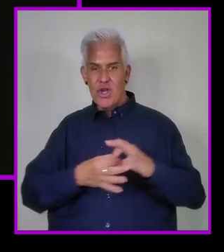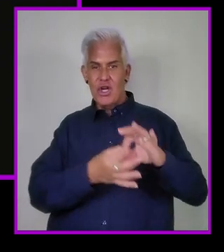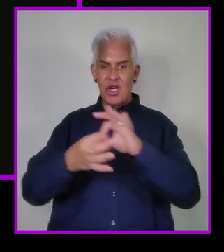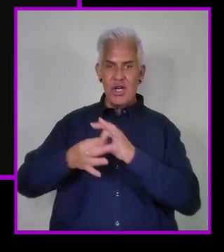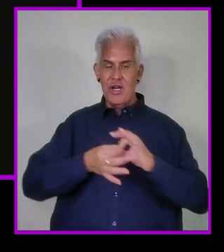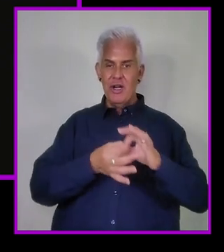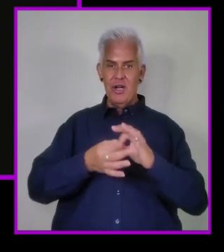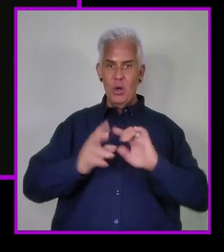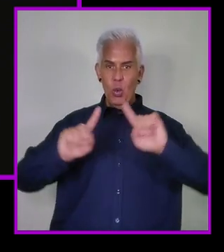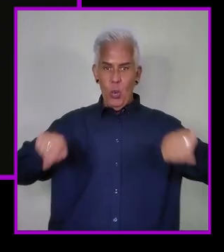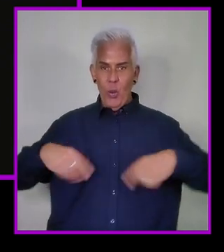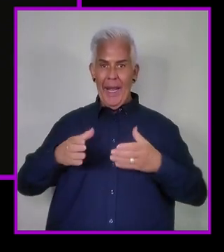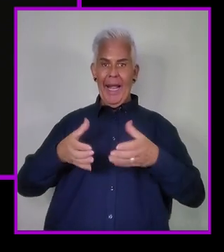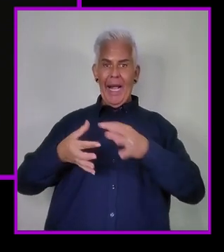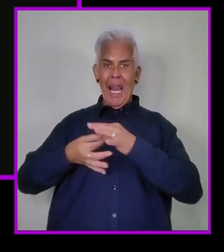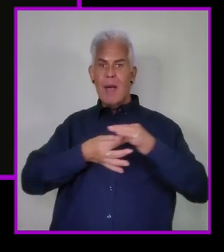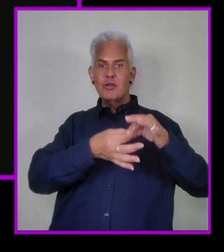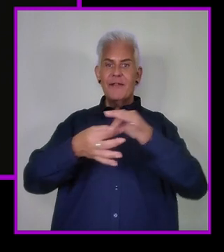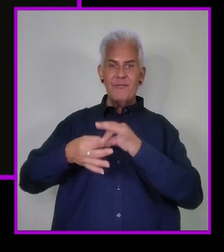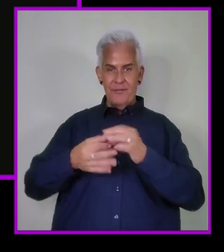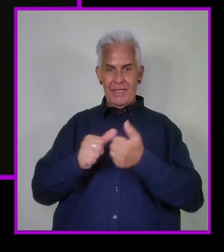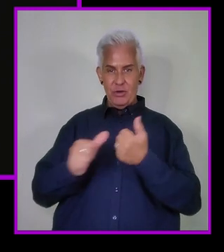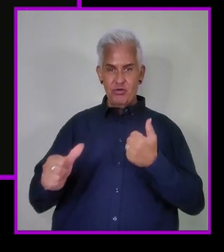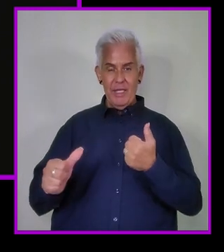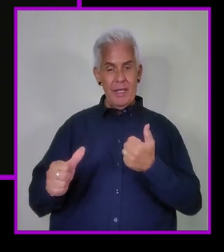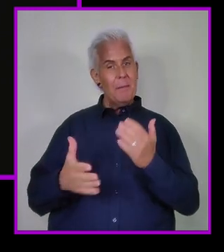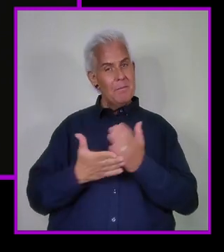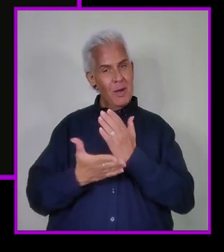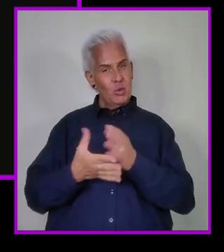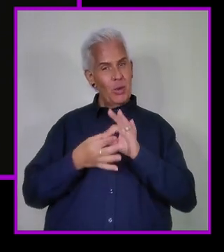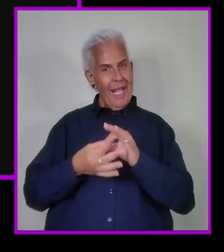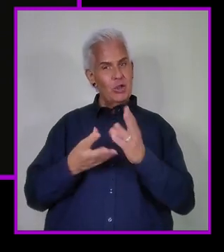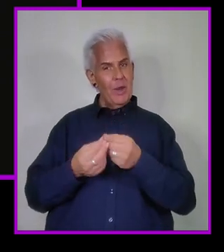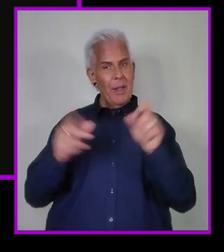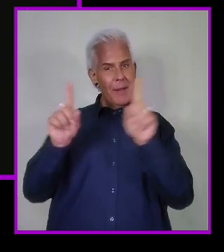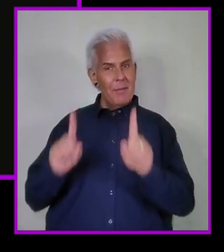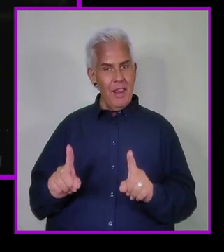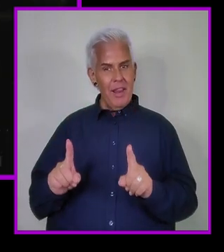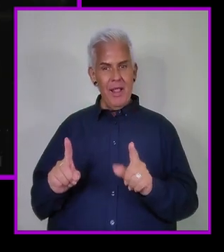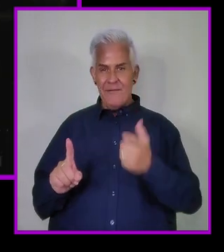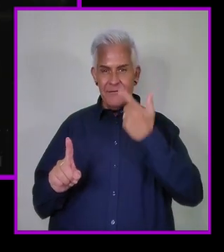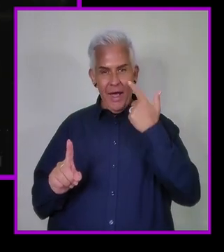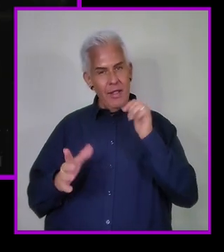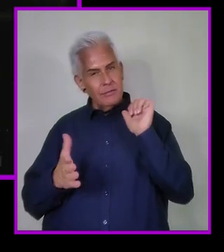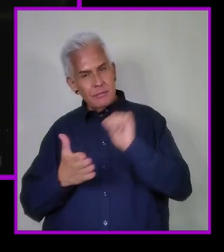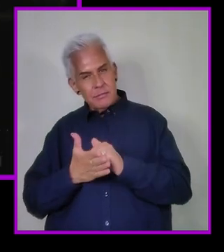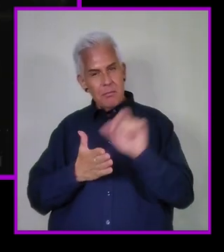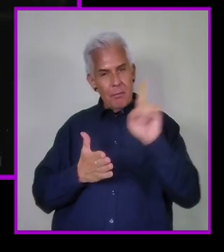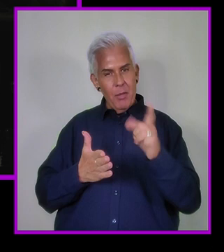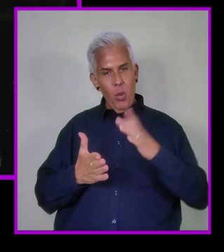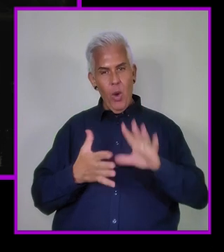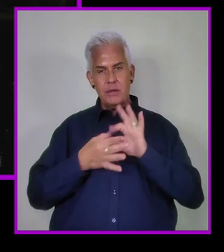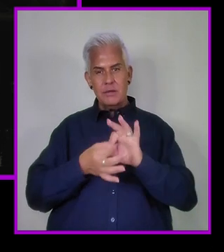because we are a collaborative industry, so absolutely do engage people and find those people that you want to work